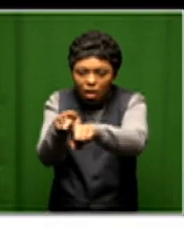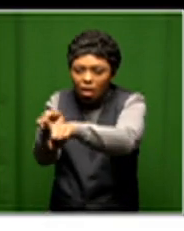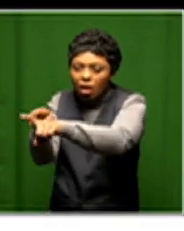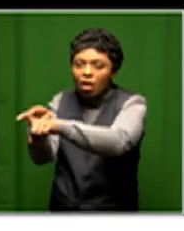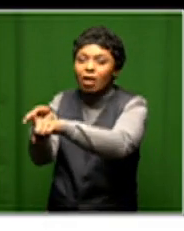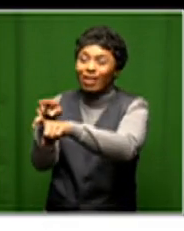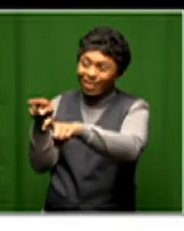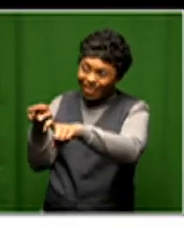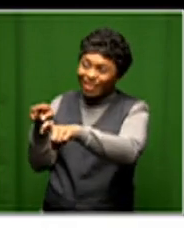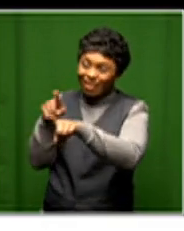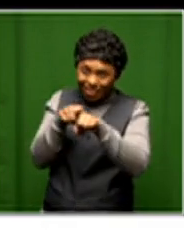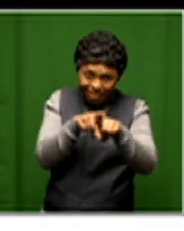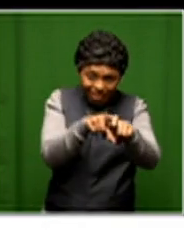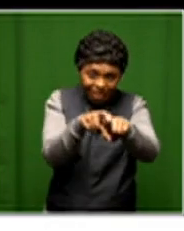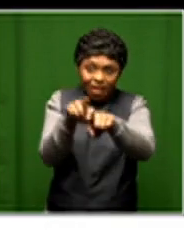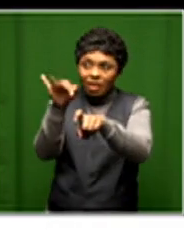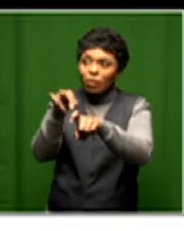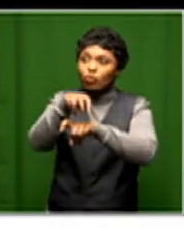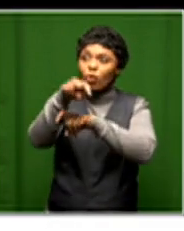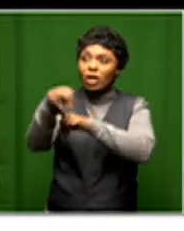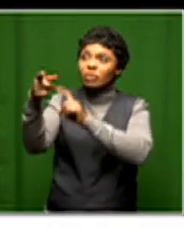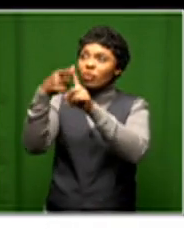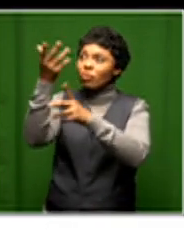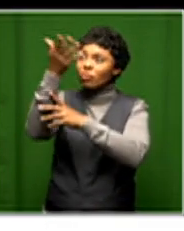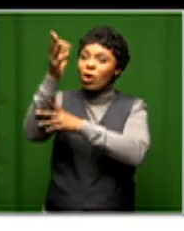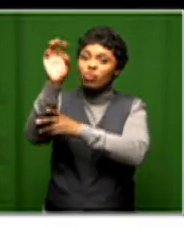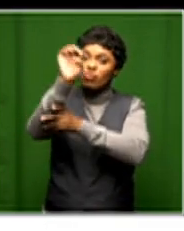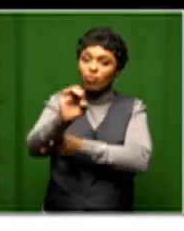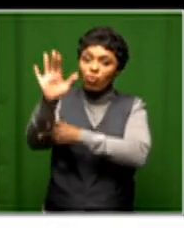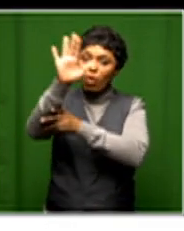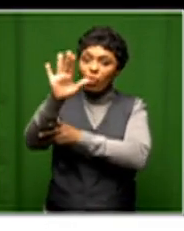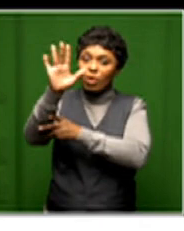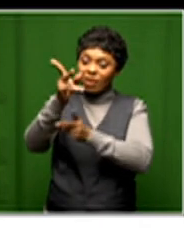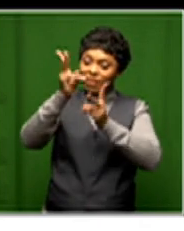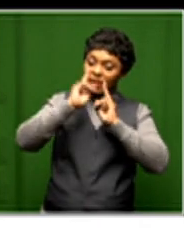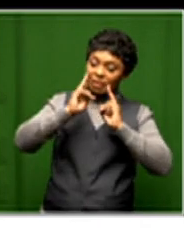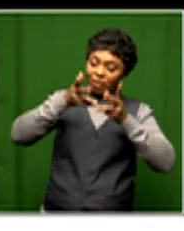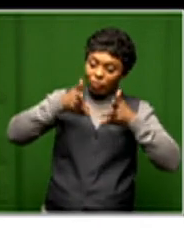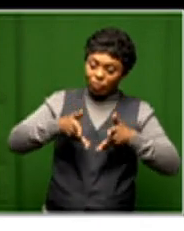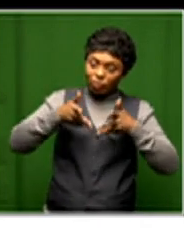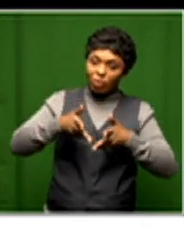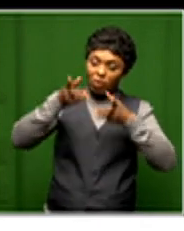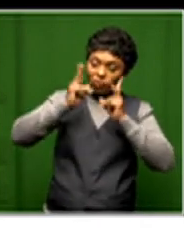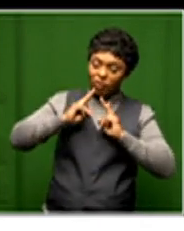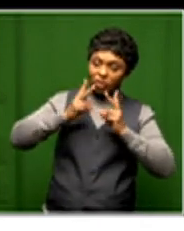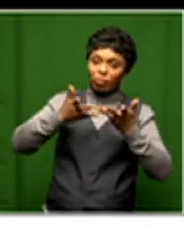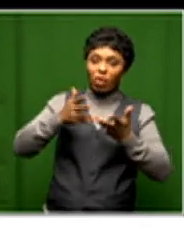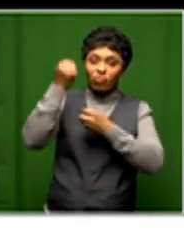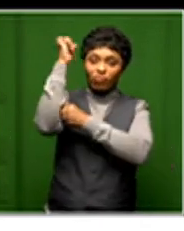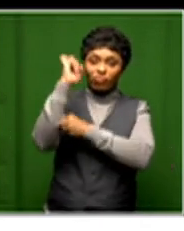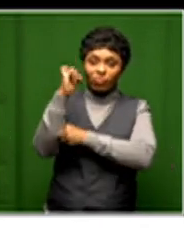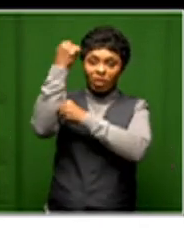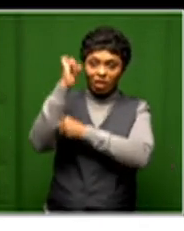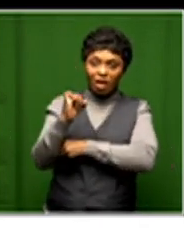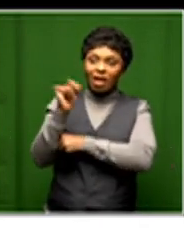If tourists are coming from Europe visiting your game reserve, they need